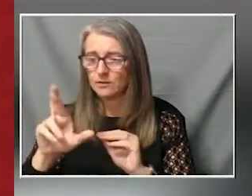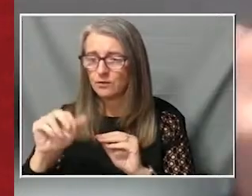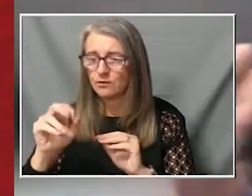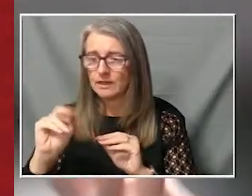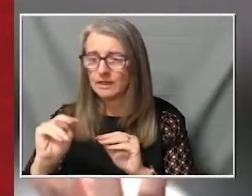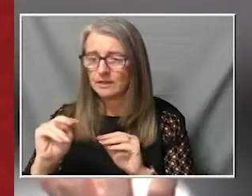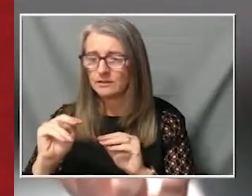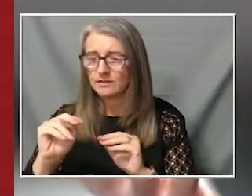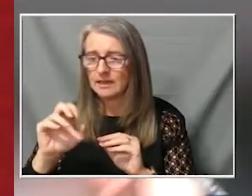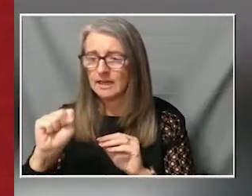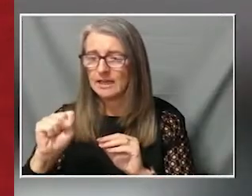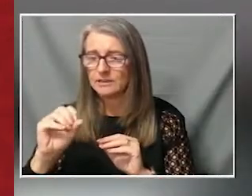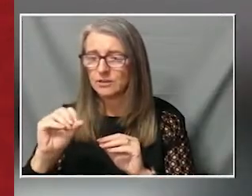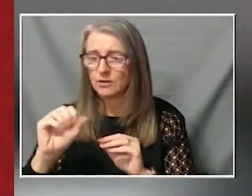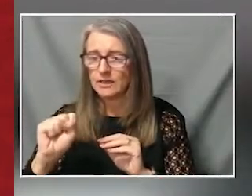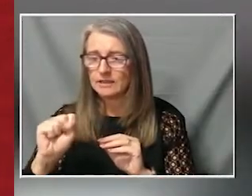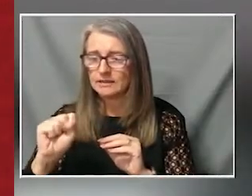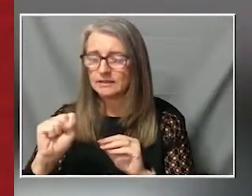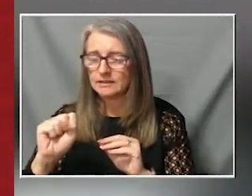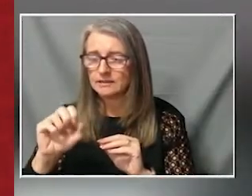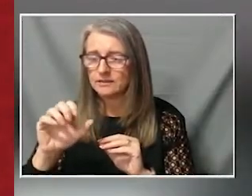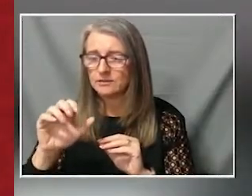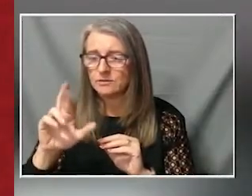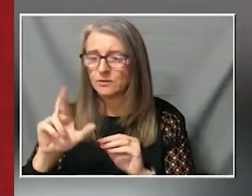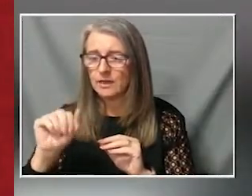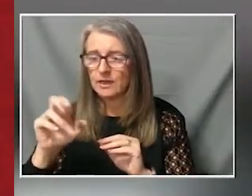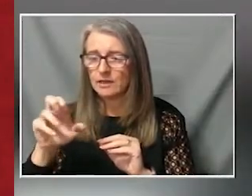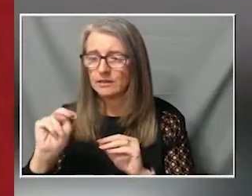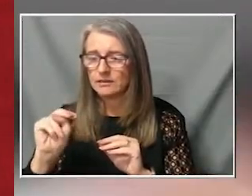questions, if you call SOS 800 SOS Radon for